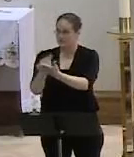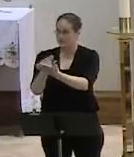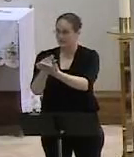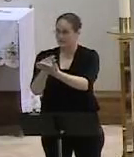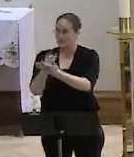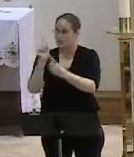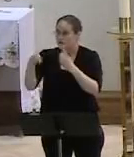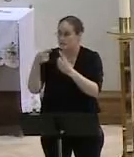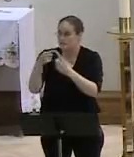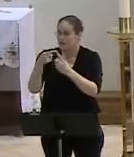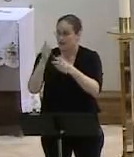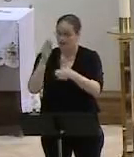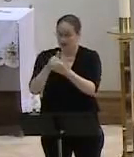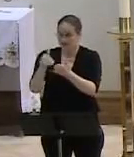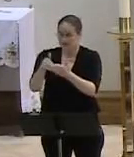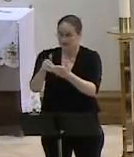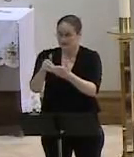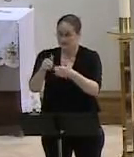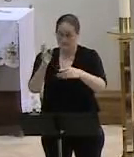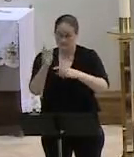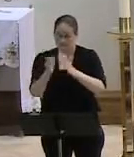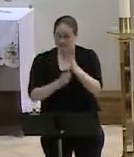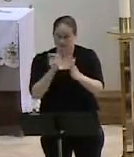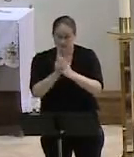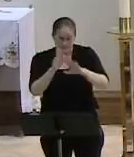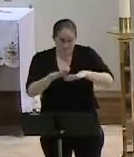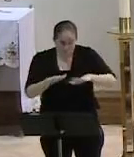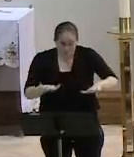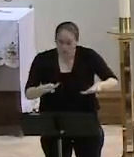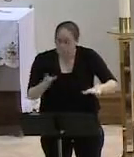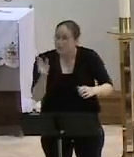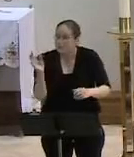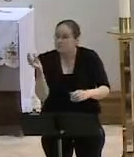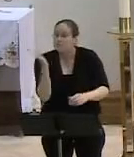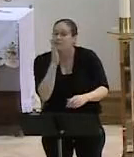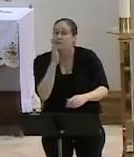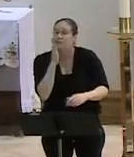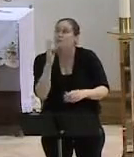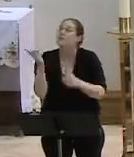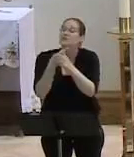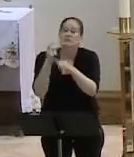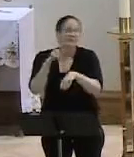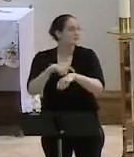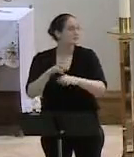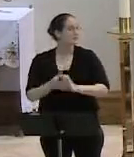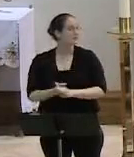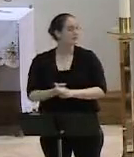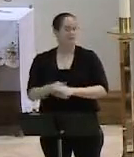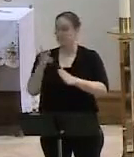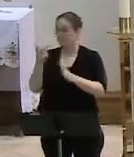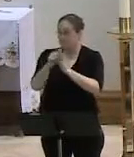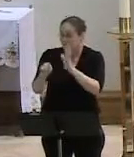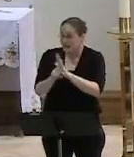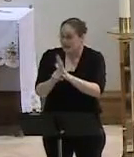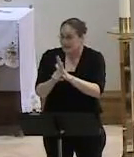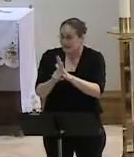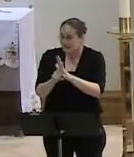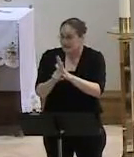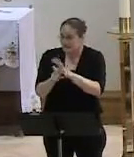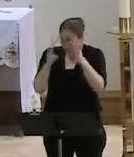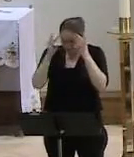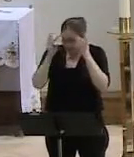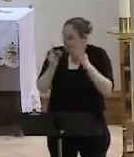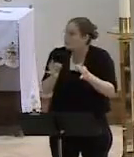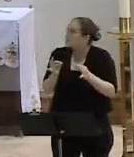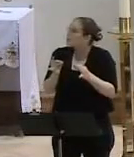Oftentimes, when I have our little children, when they get confirmed, they usually say, and third graders making these